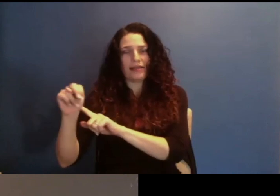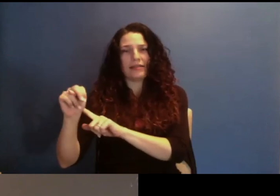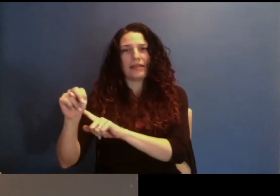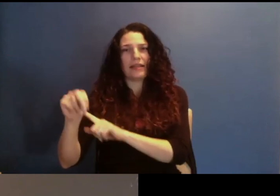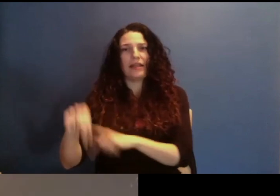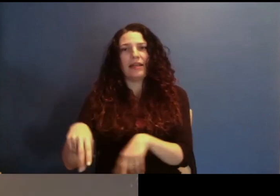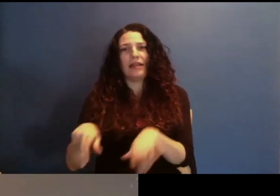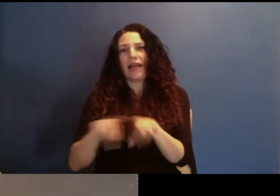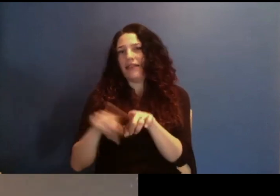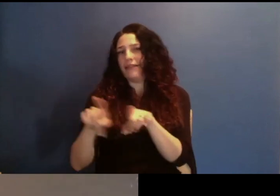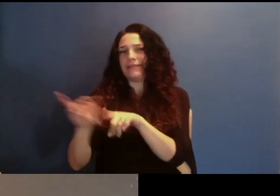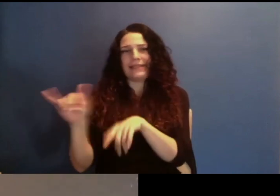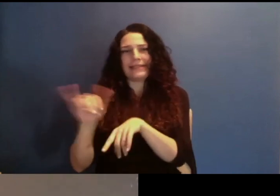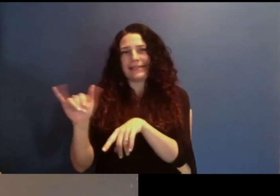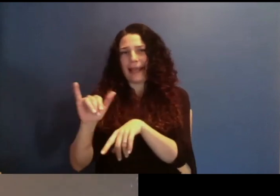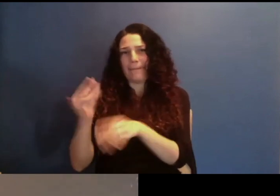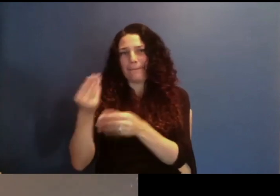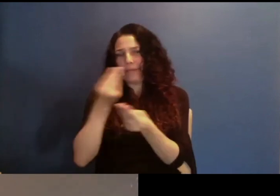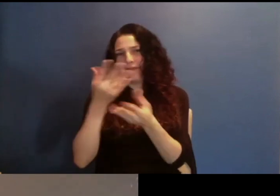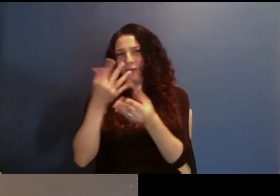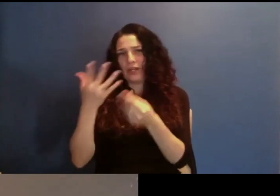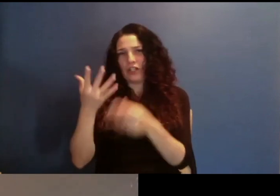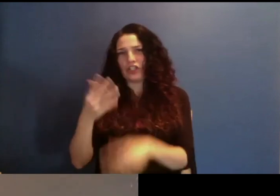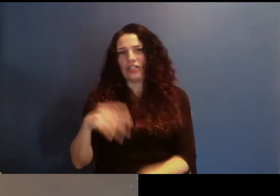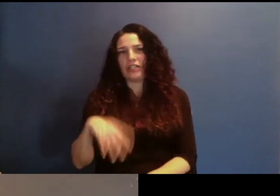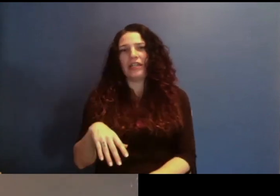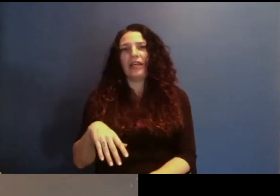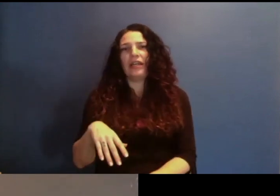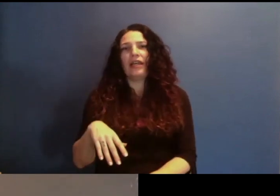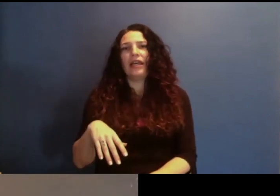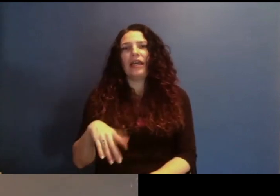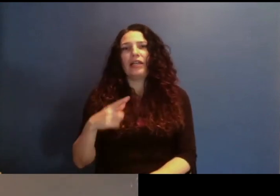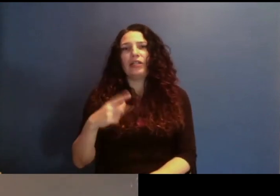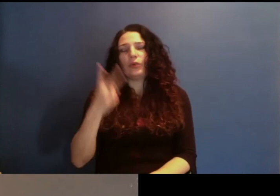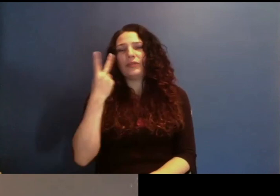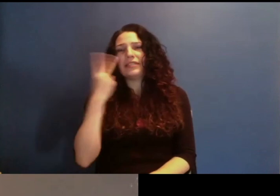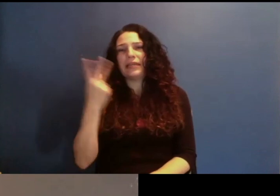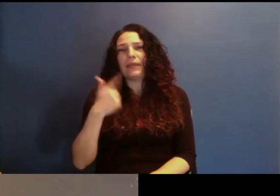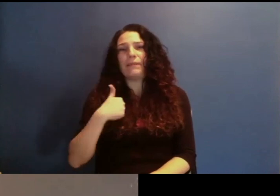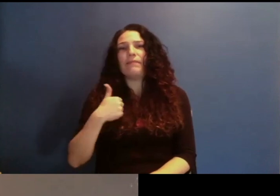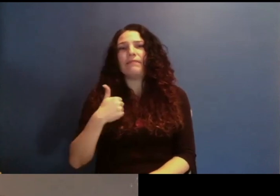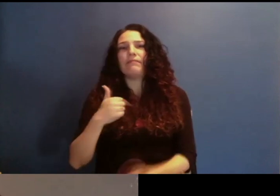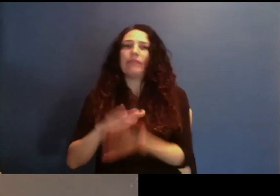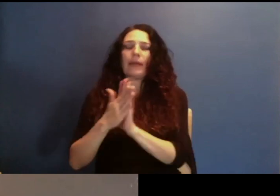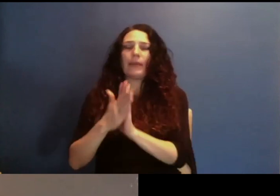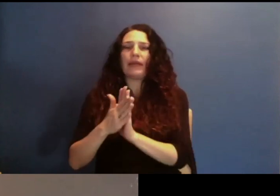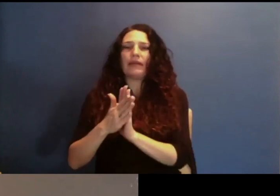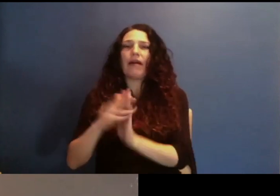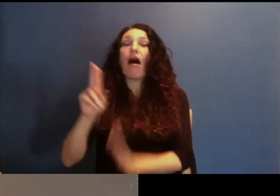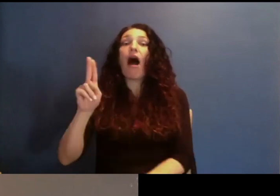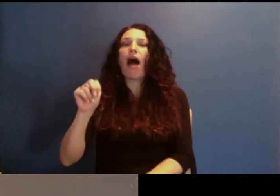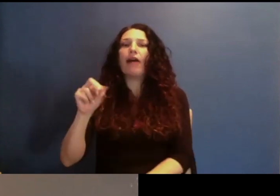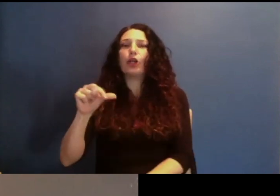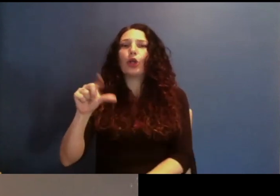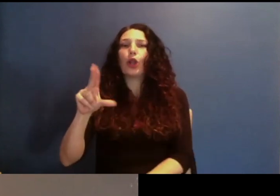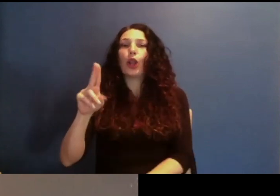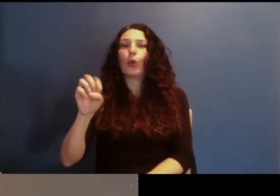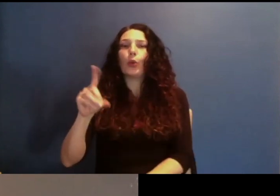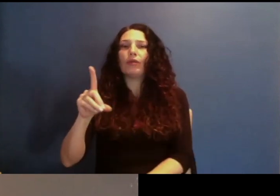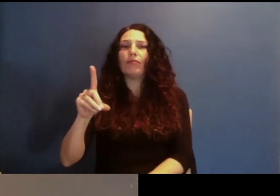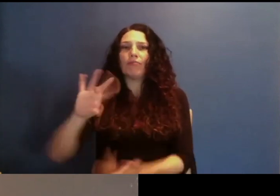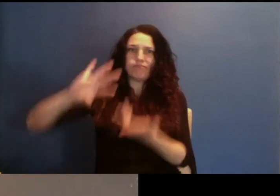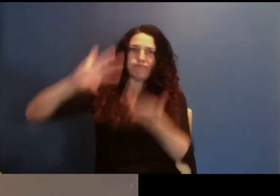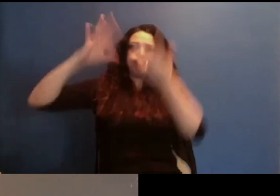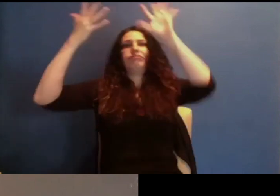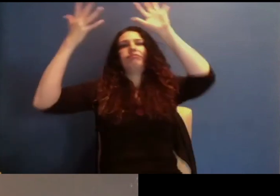same handle. You're going to see me really becoming unglued in real time, which may be fun for you. Yes, no,